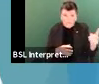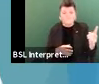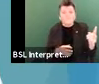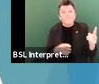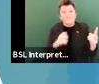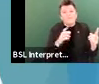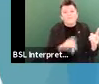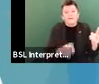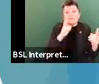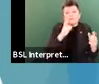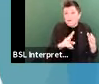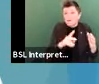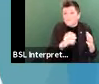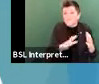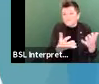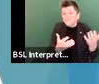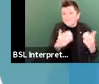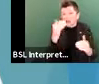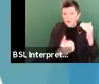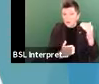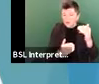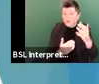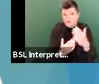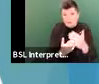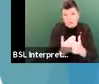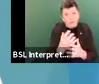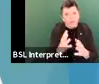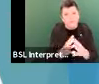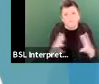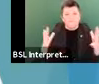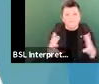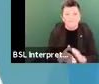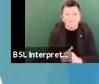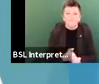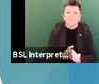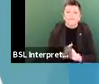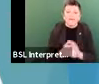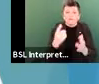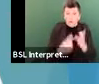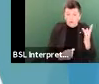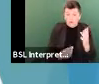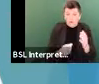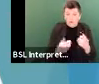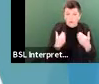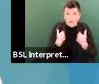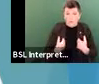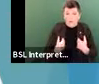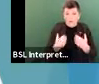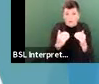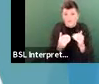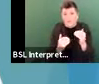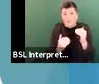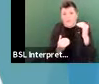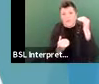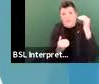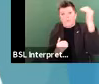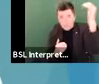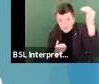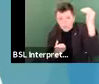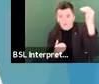new world of inequalities. It's not only the stretch of wealth, it's also the fact that